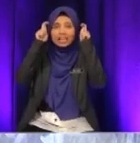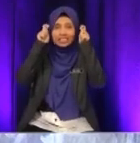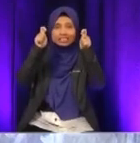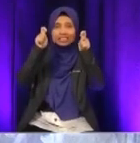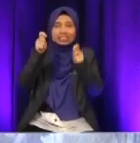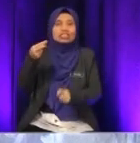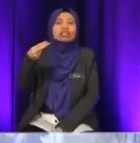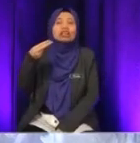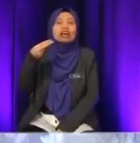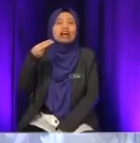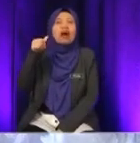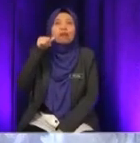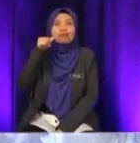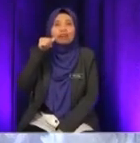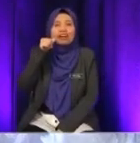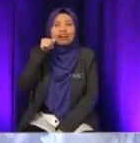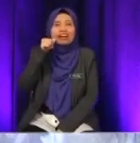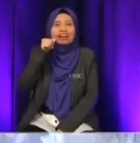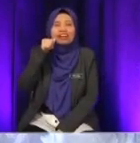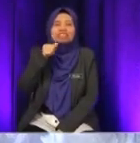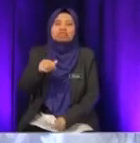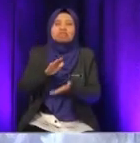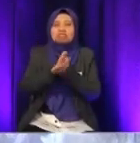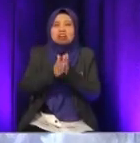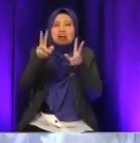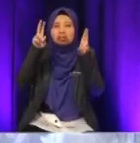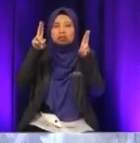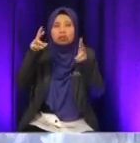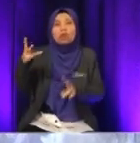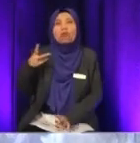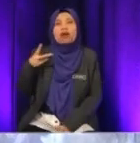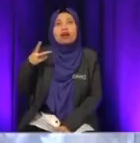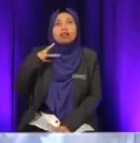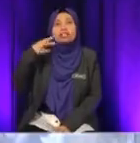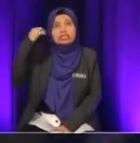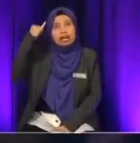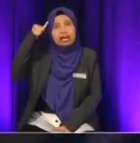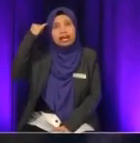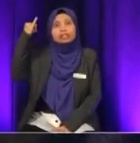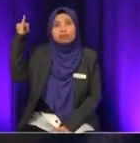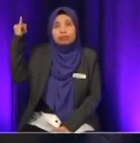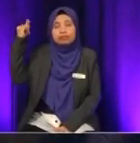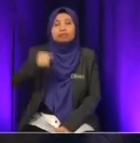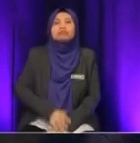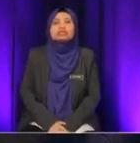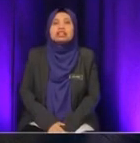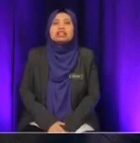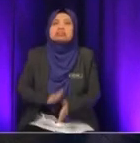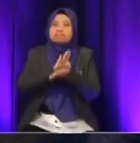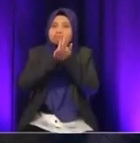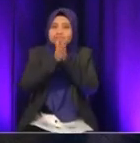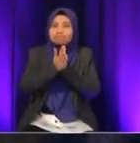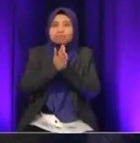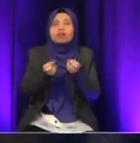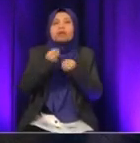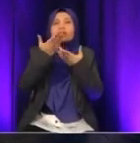today teaching us a lot about volunteering aspirations and especially listening in that particularly, right? So teacher, please tell